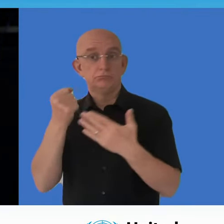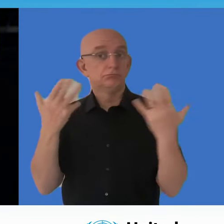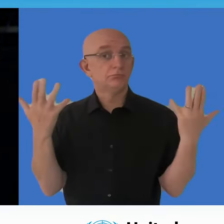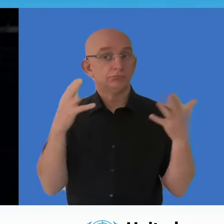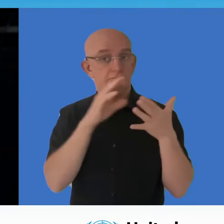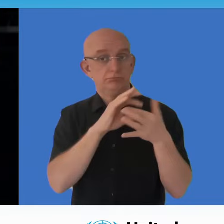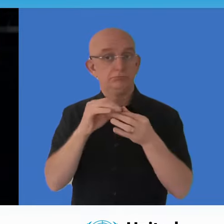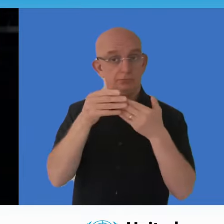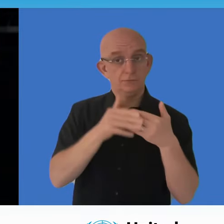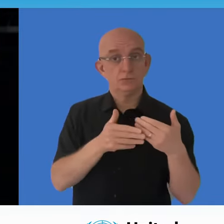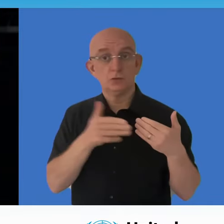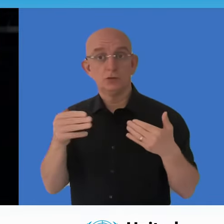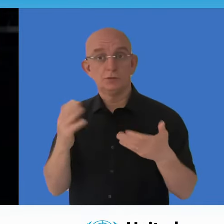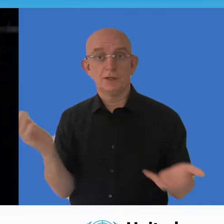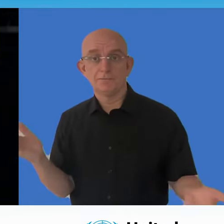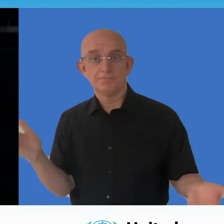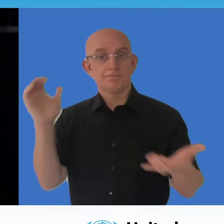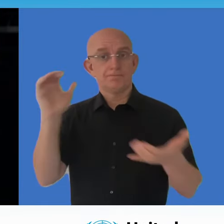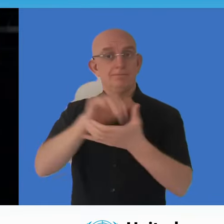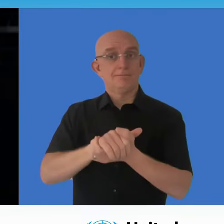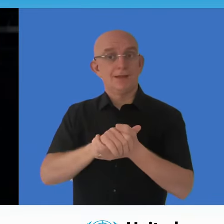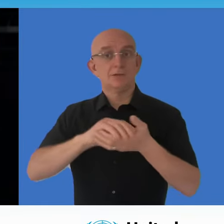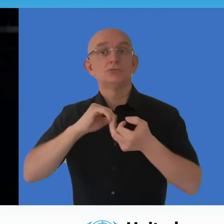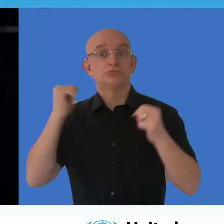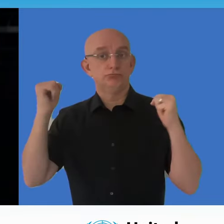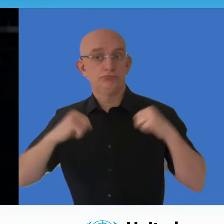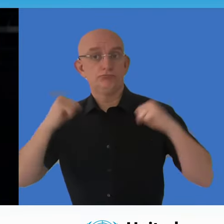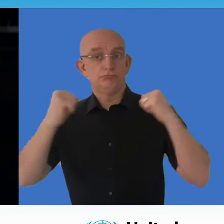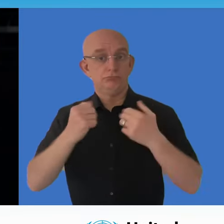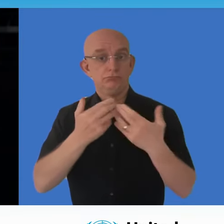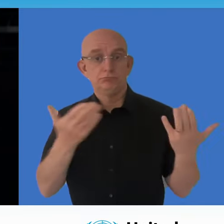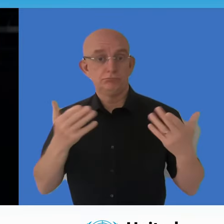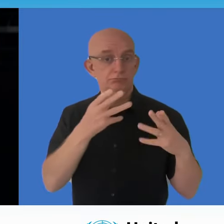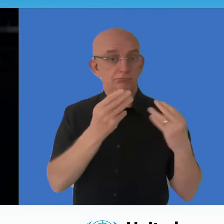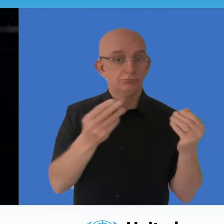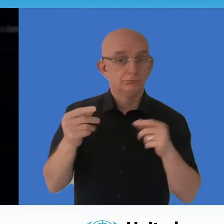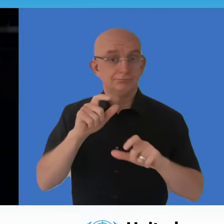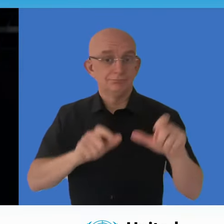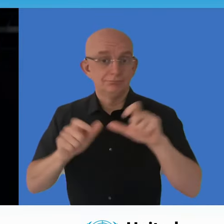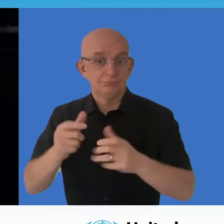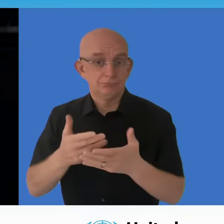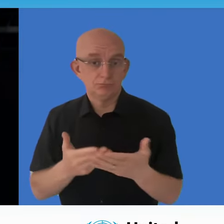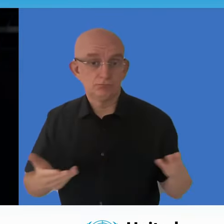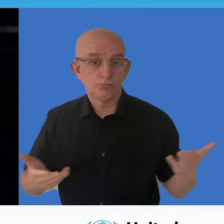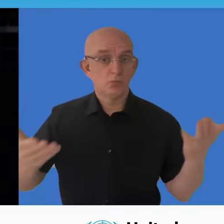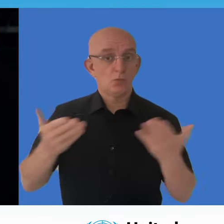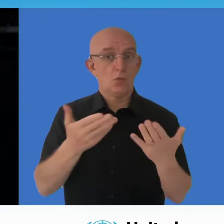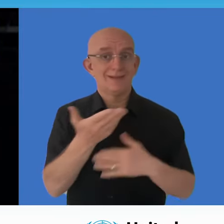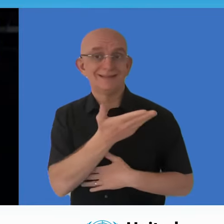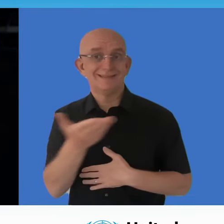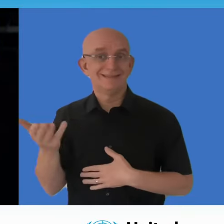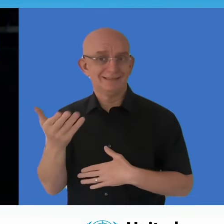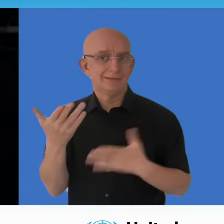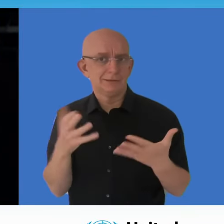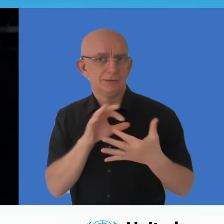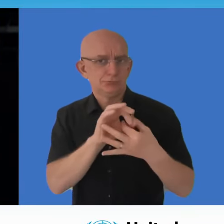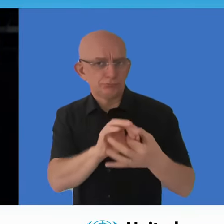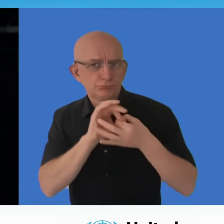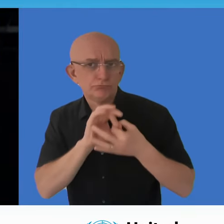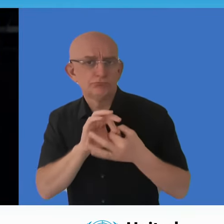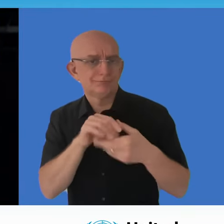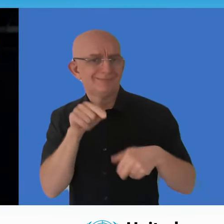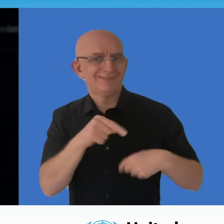generations. And young people are actively engaging in this process to ensure that it